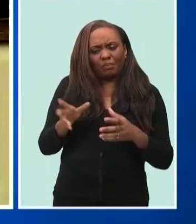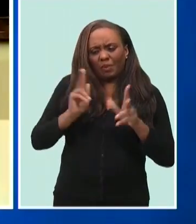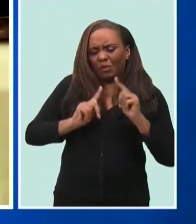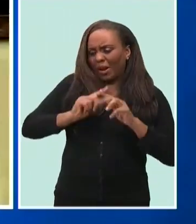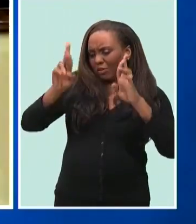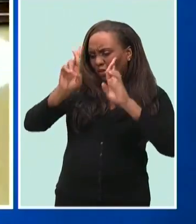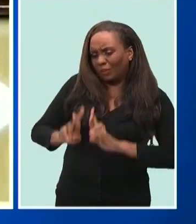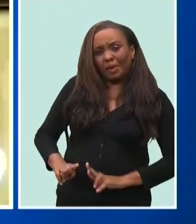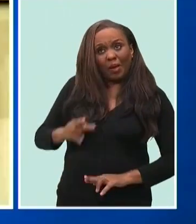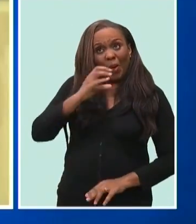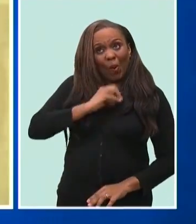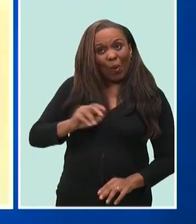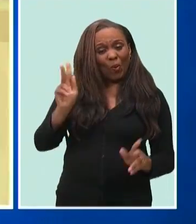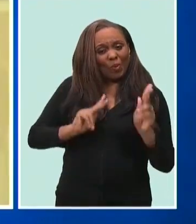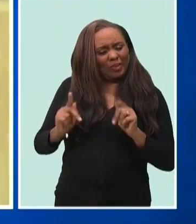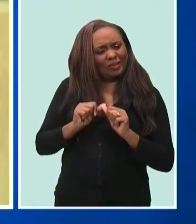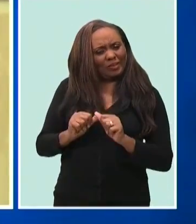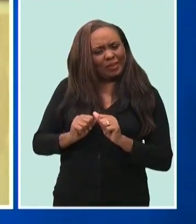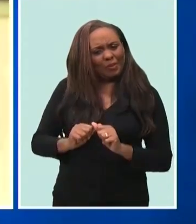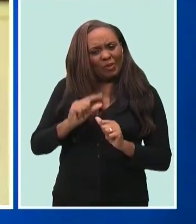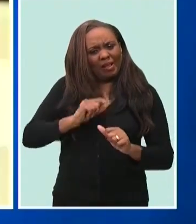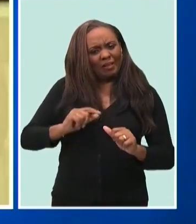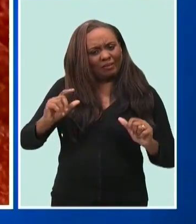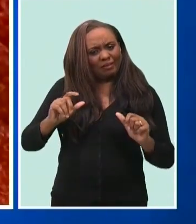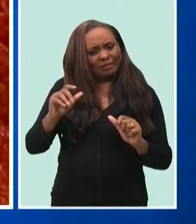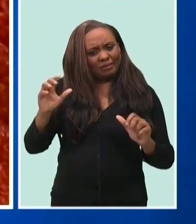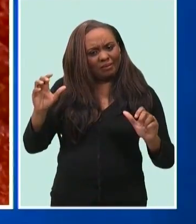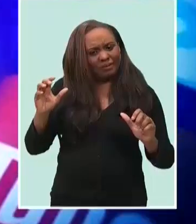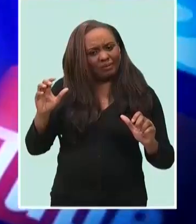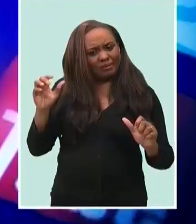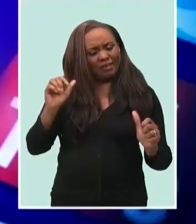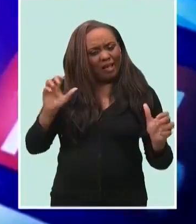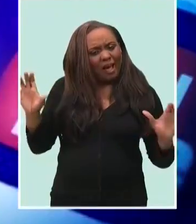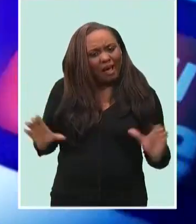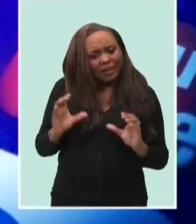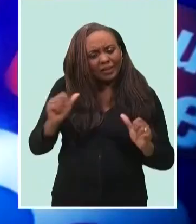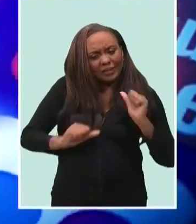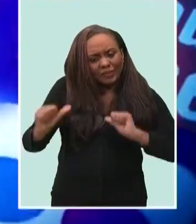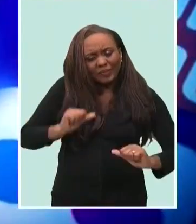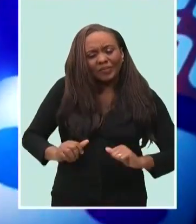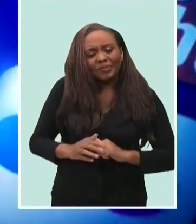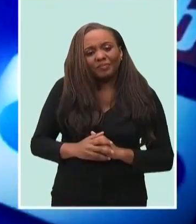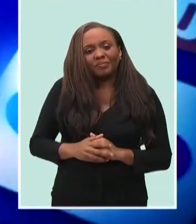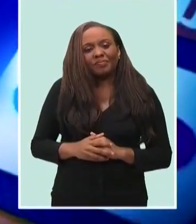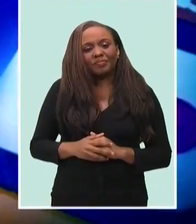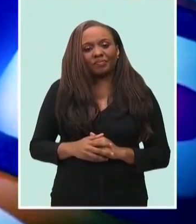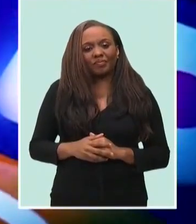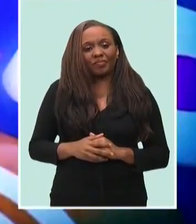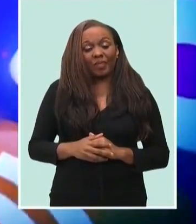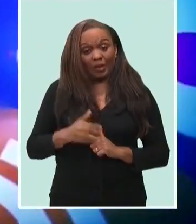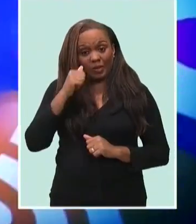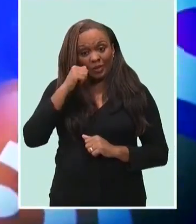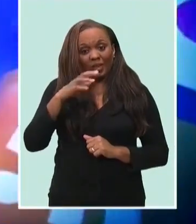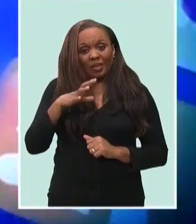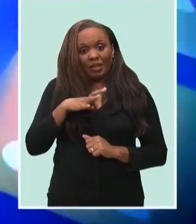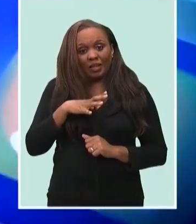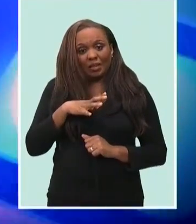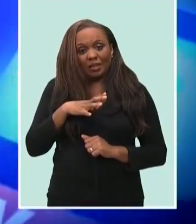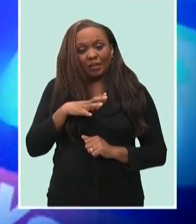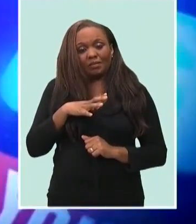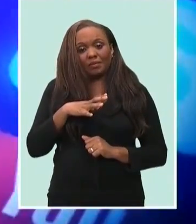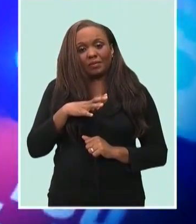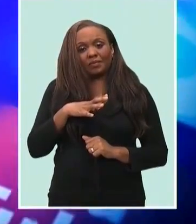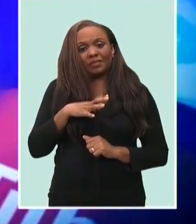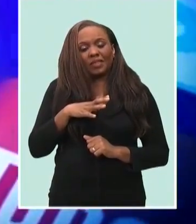and stay active into their 80s and beyond. Well, Kane is just 6 years shy of the record for